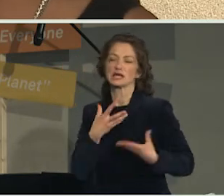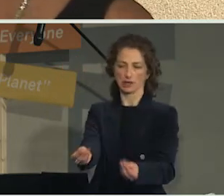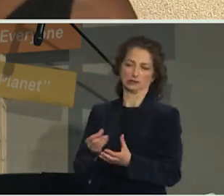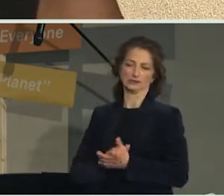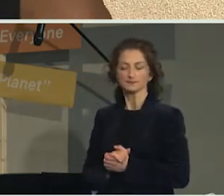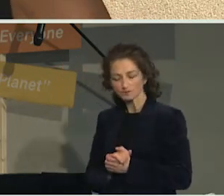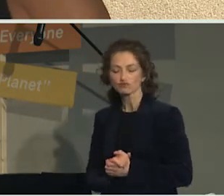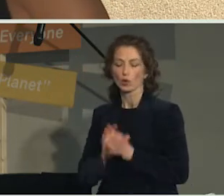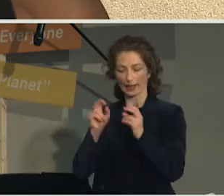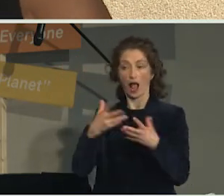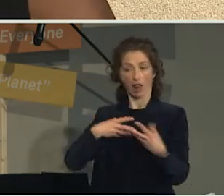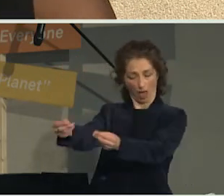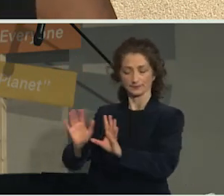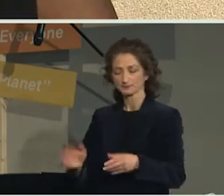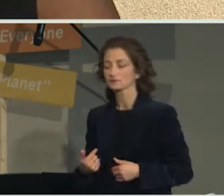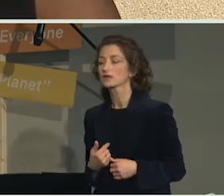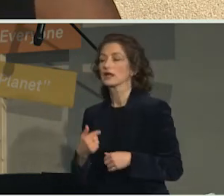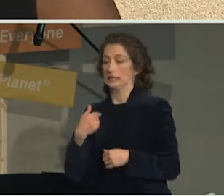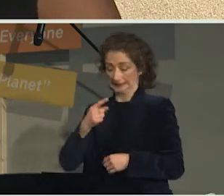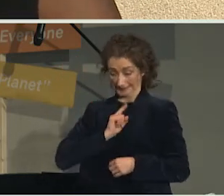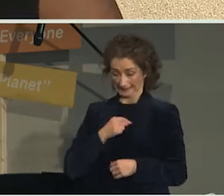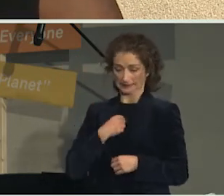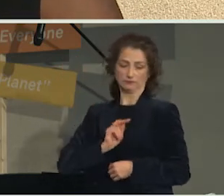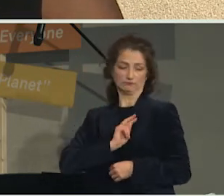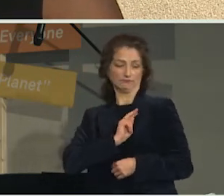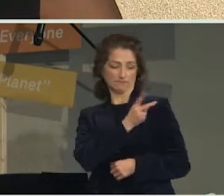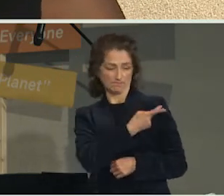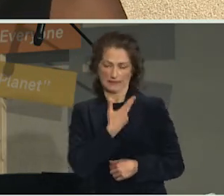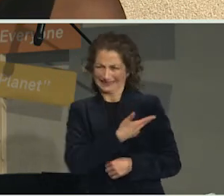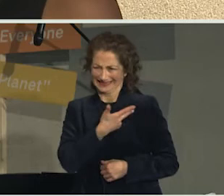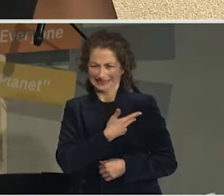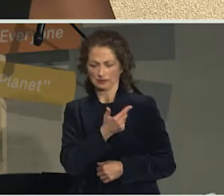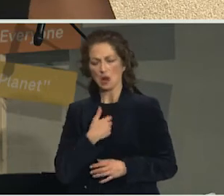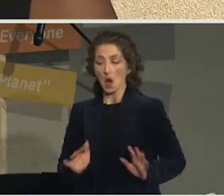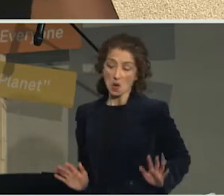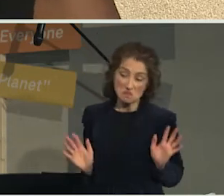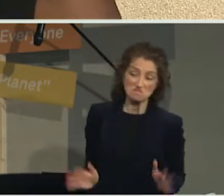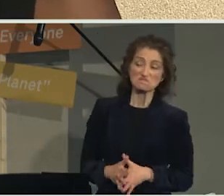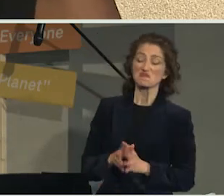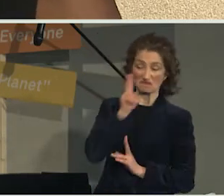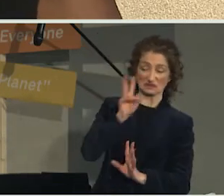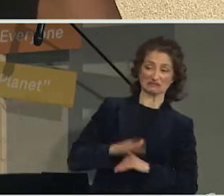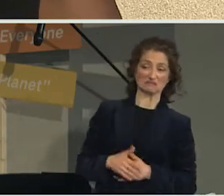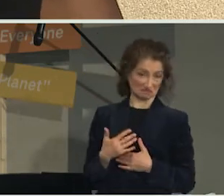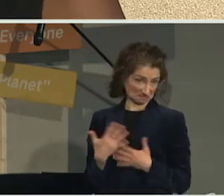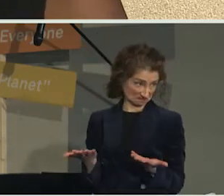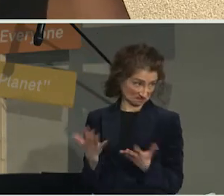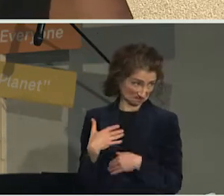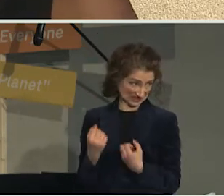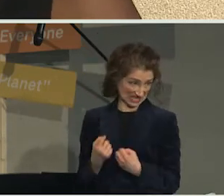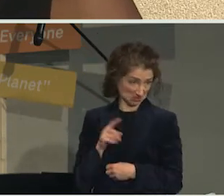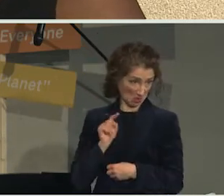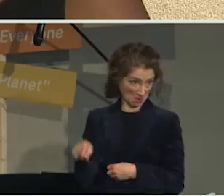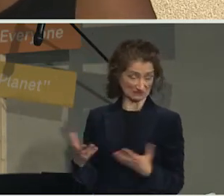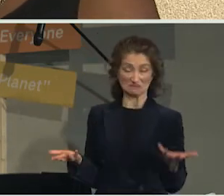and the other African American were cautious. We weren't entirely sure